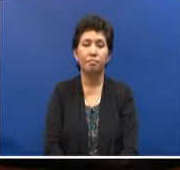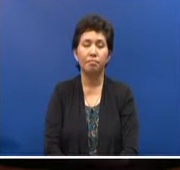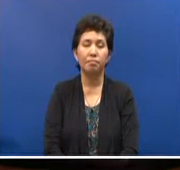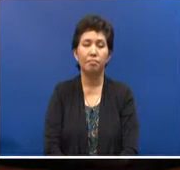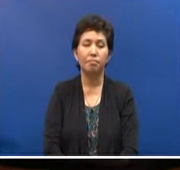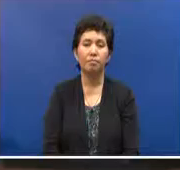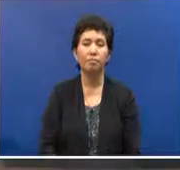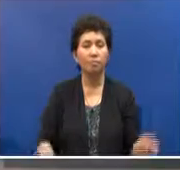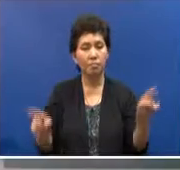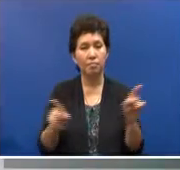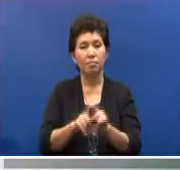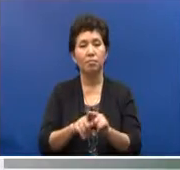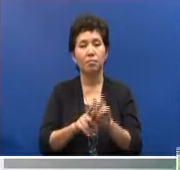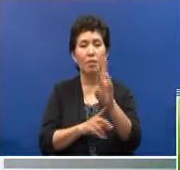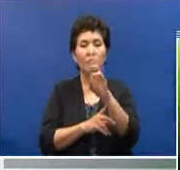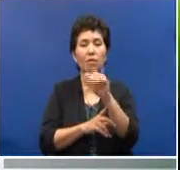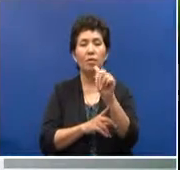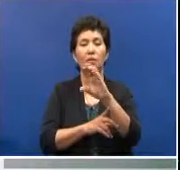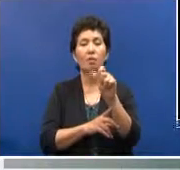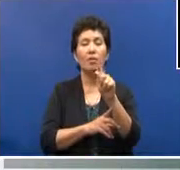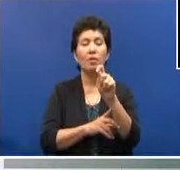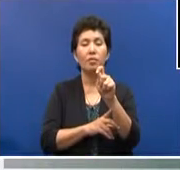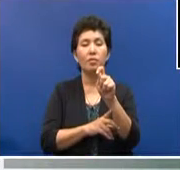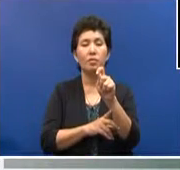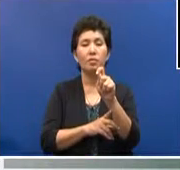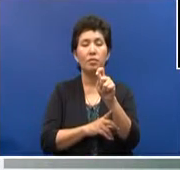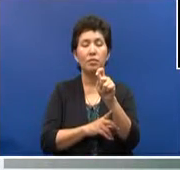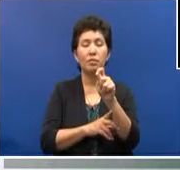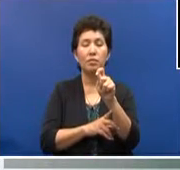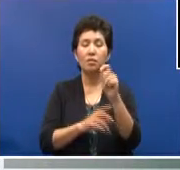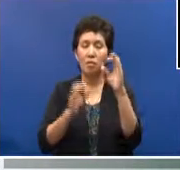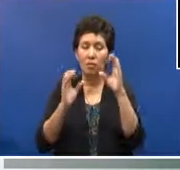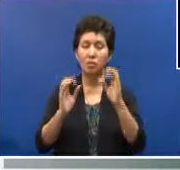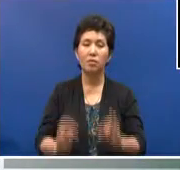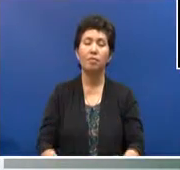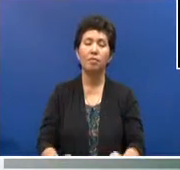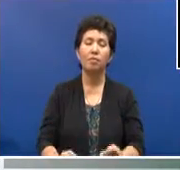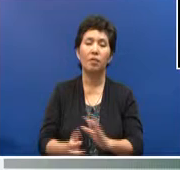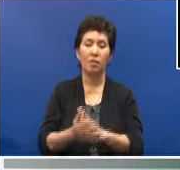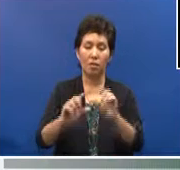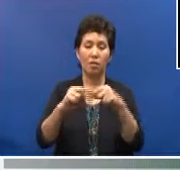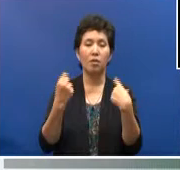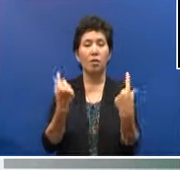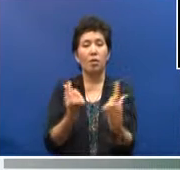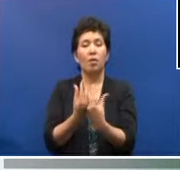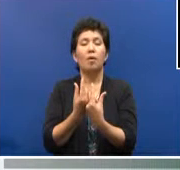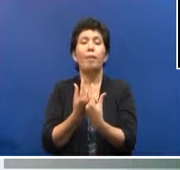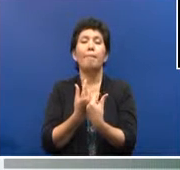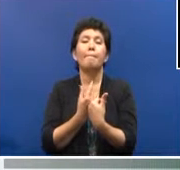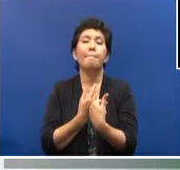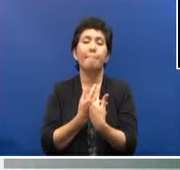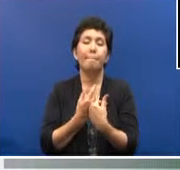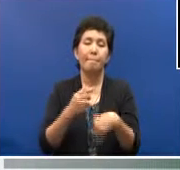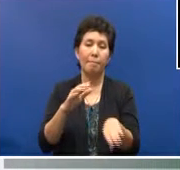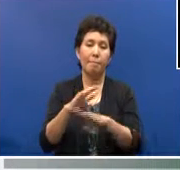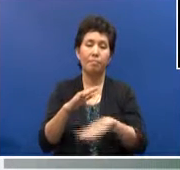Okay, so racist ideology justifies discrimination towards blacks on the